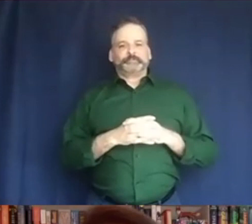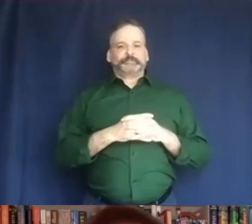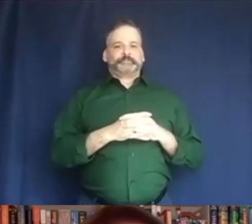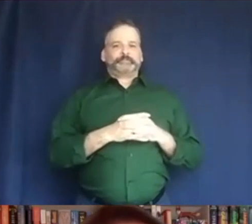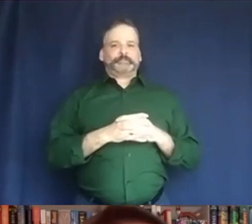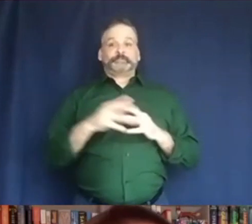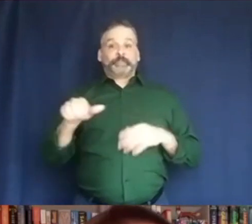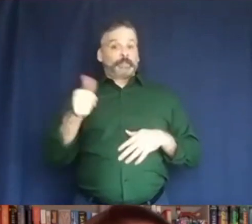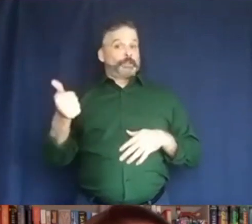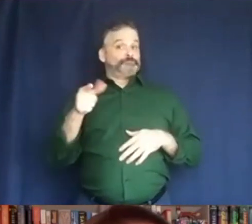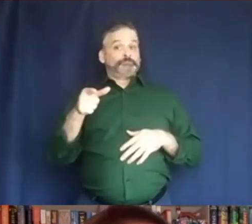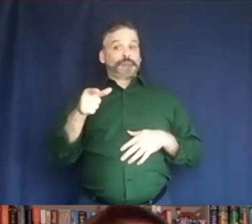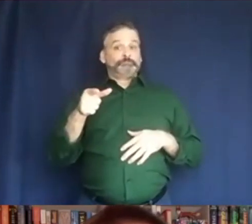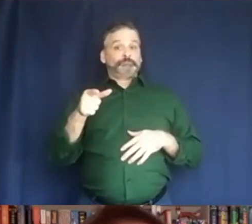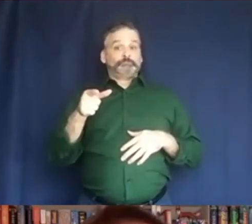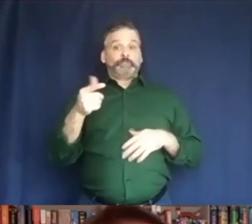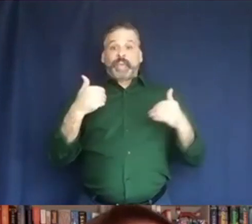Anyone else, or I have another one.